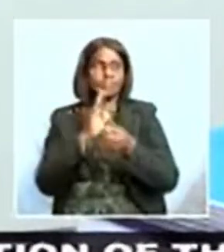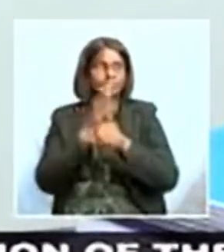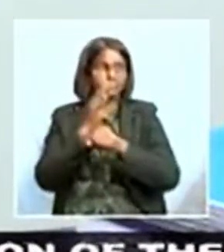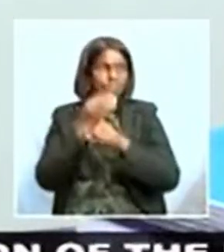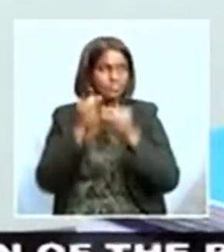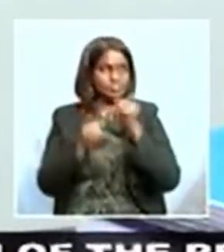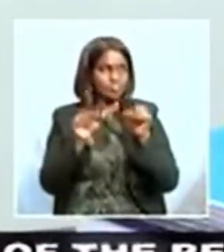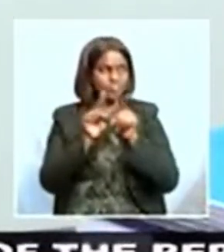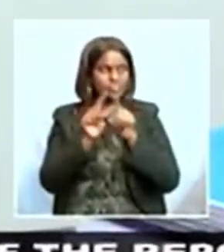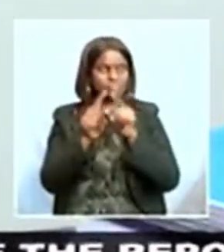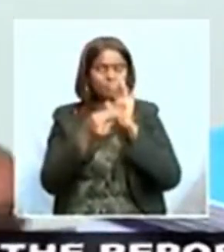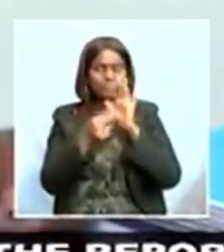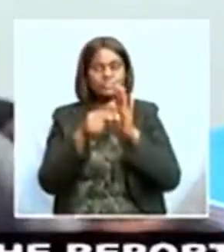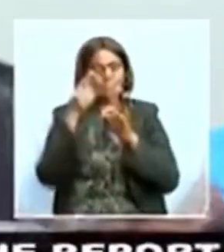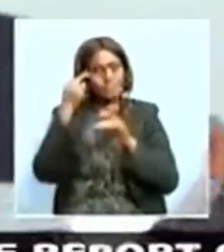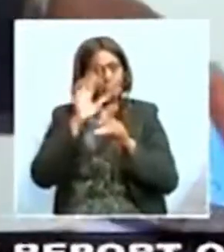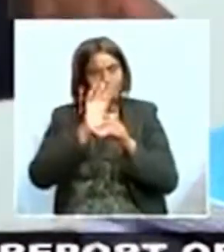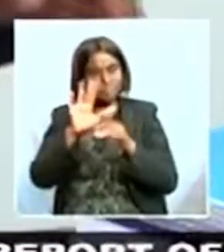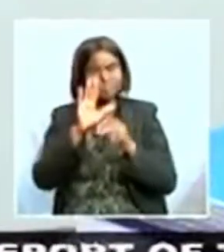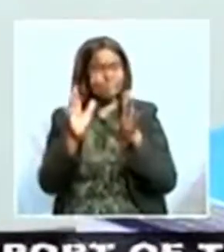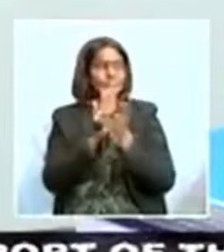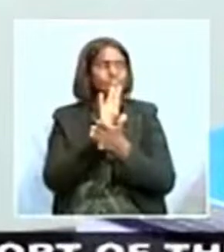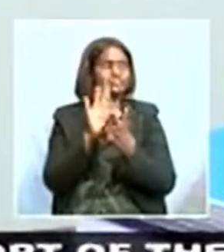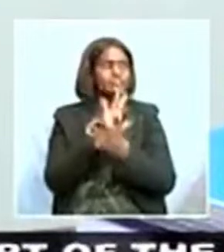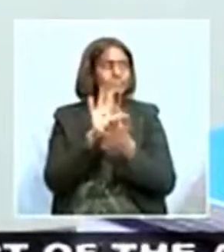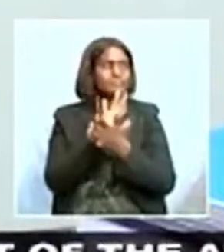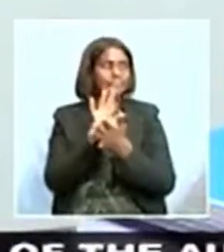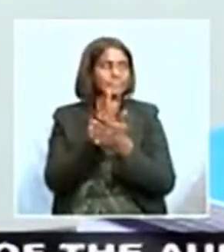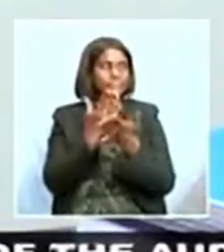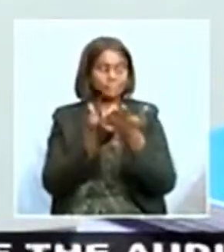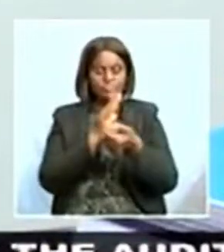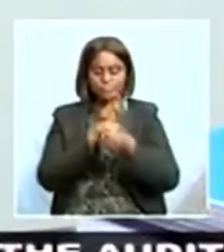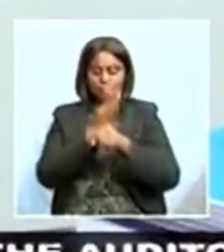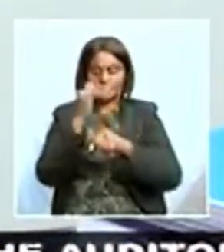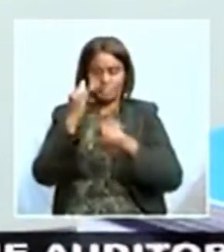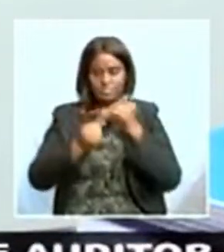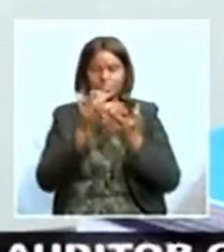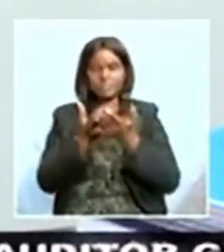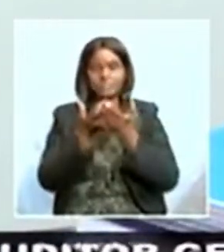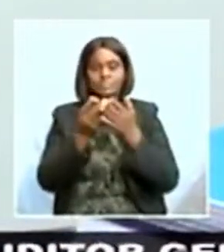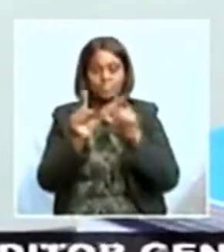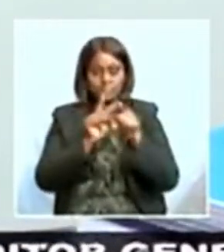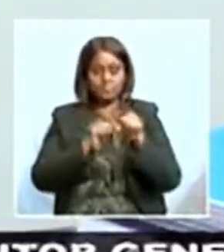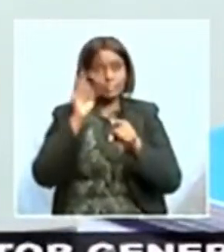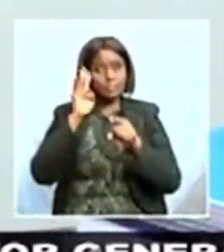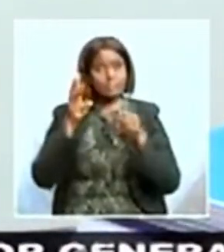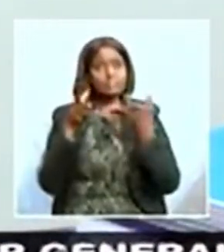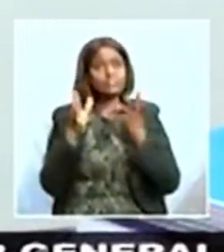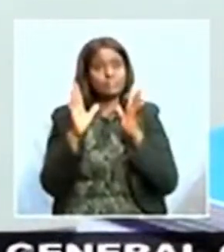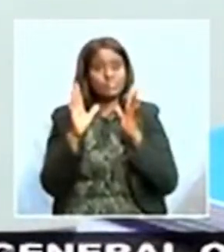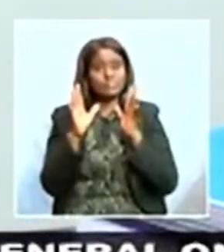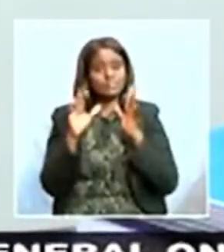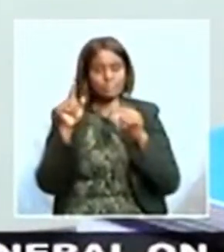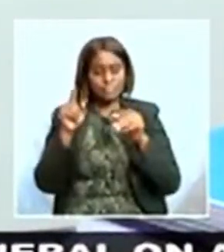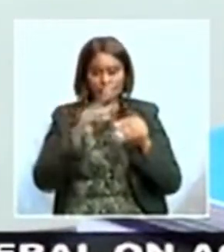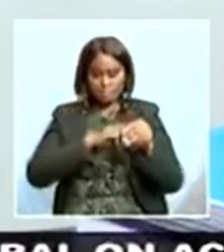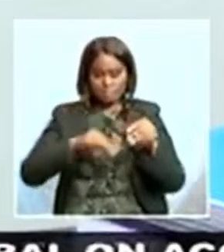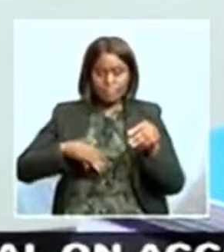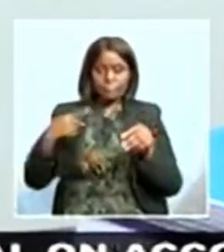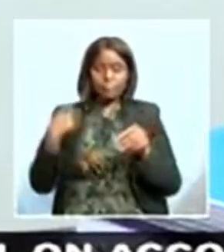As indicated from your document. After you've submitted, we're going to allow members of